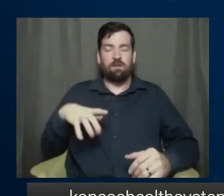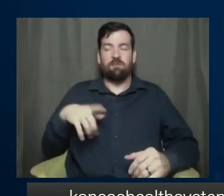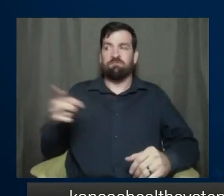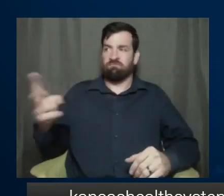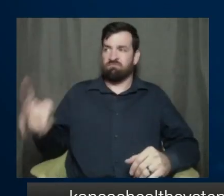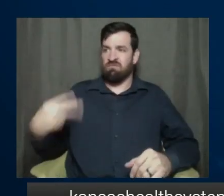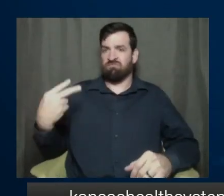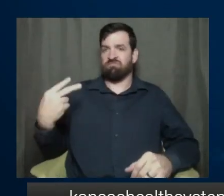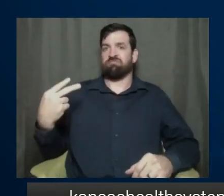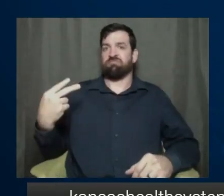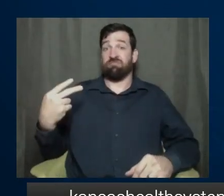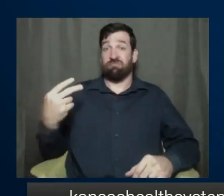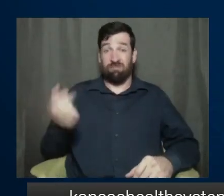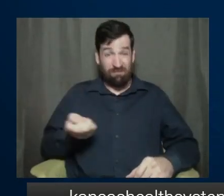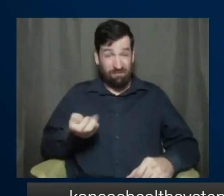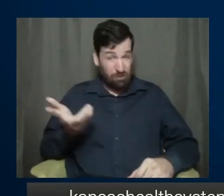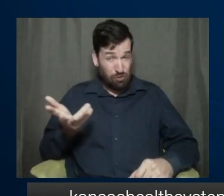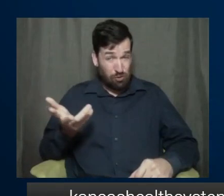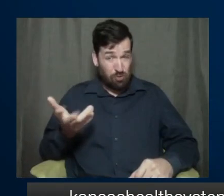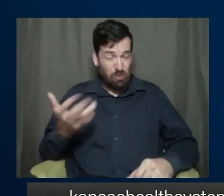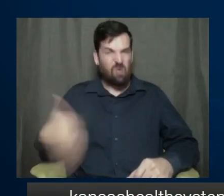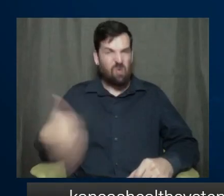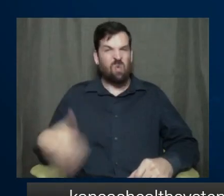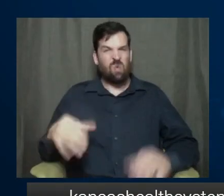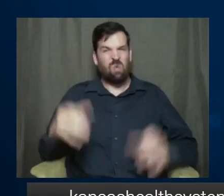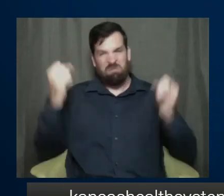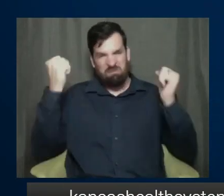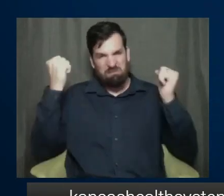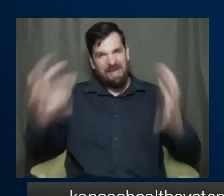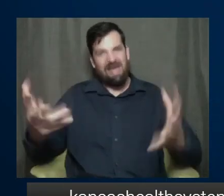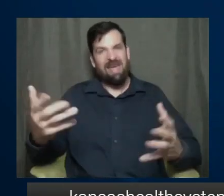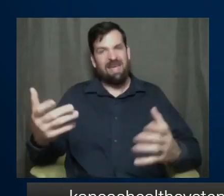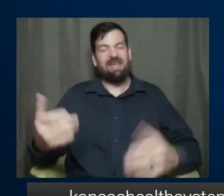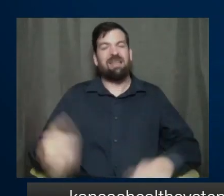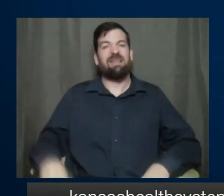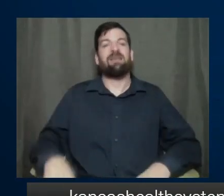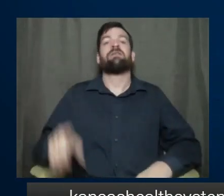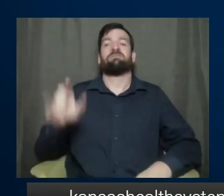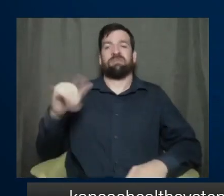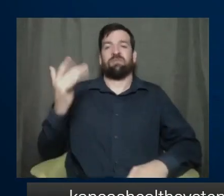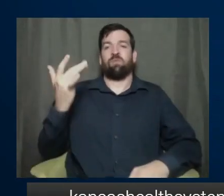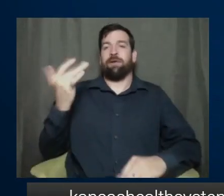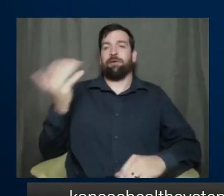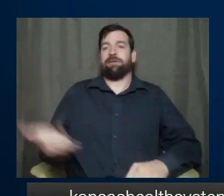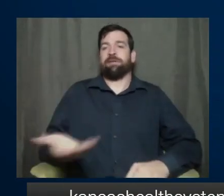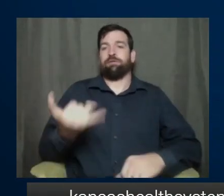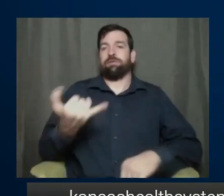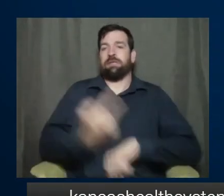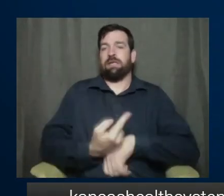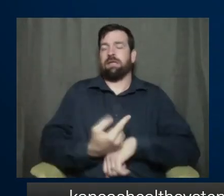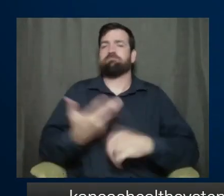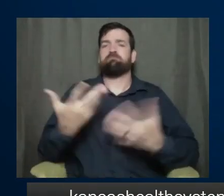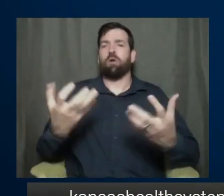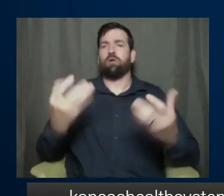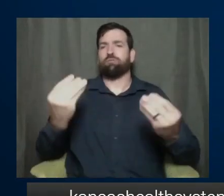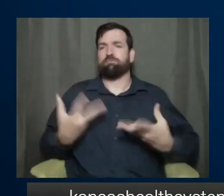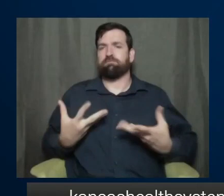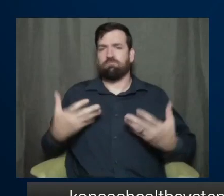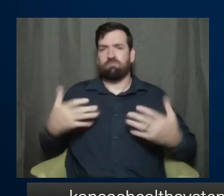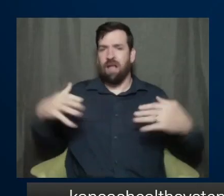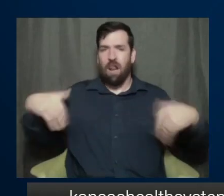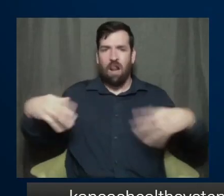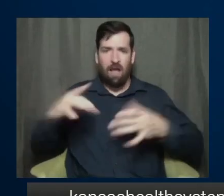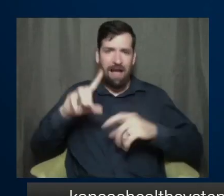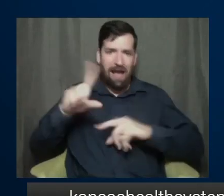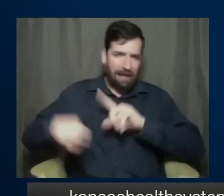a couple? There's a couple dozen. Yeah. So, which is why you're here with us today. Just what do you want us to know? Anything I haven't asked you that you just really want to make sure we